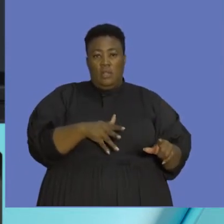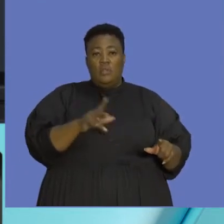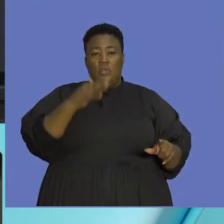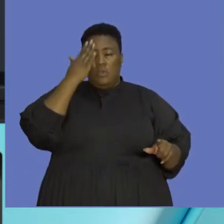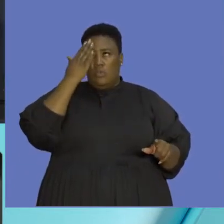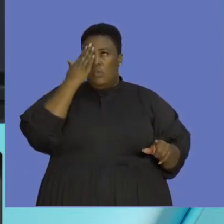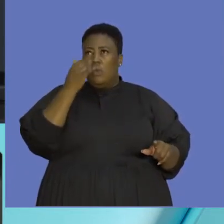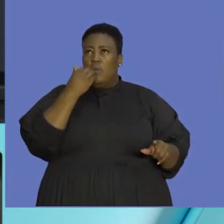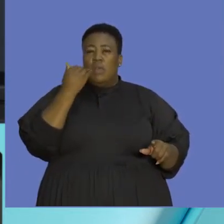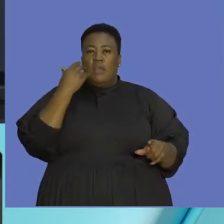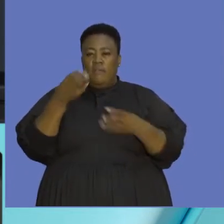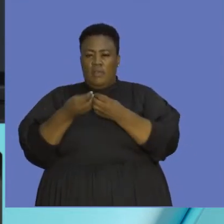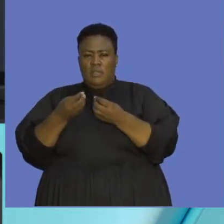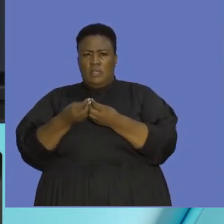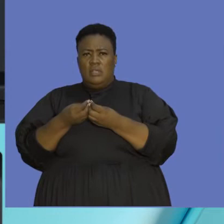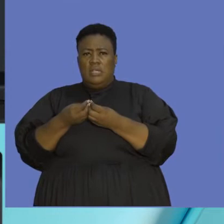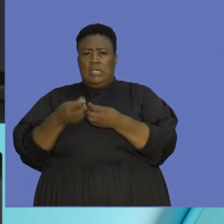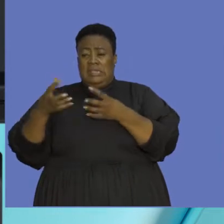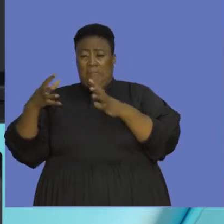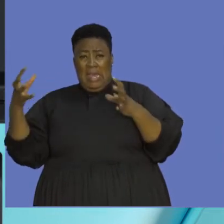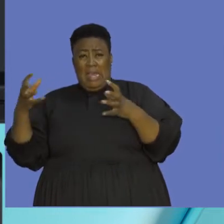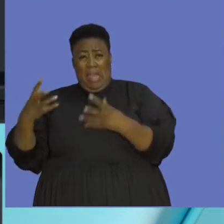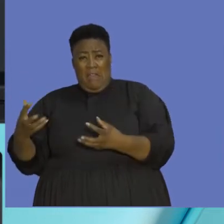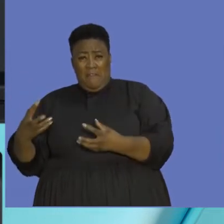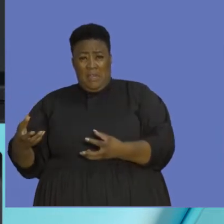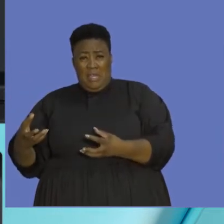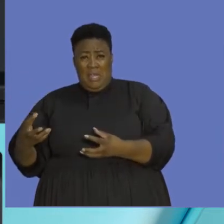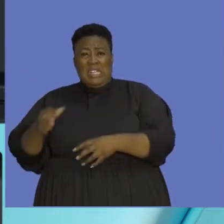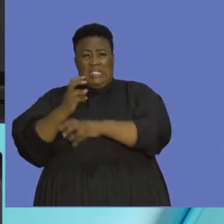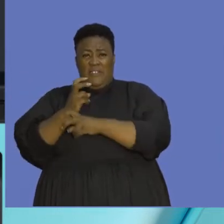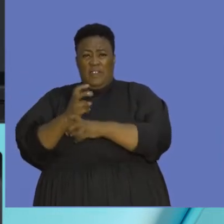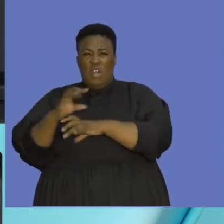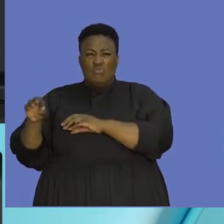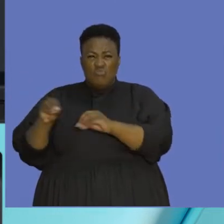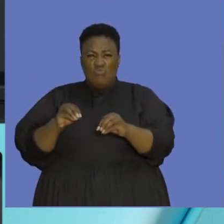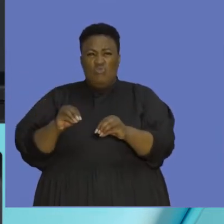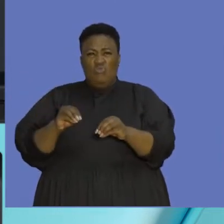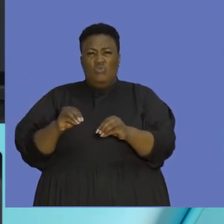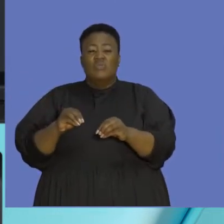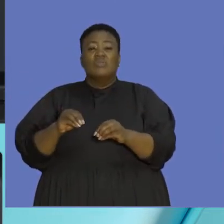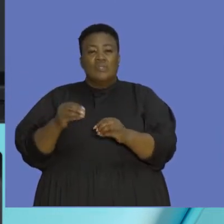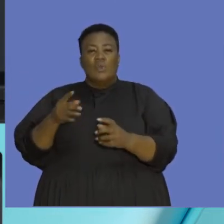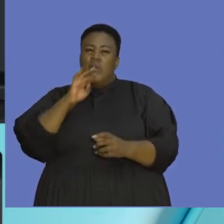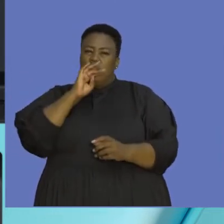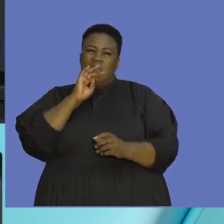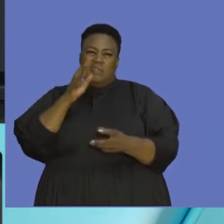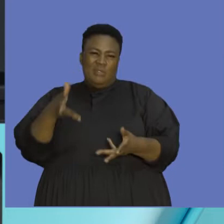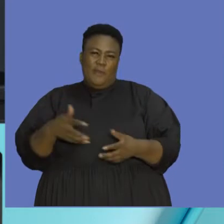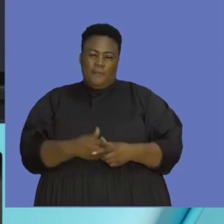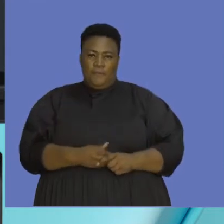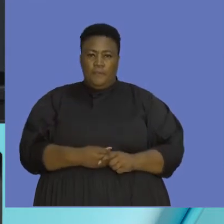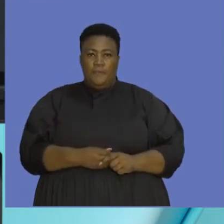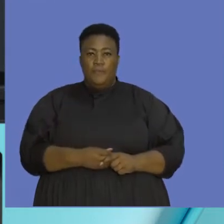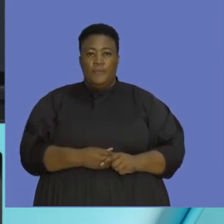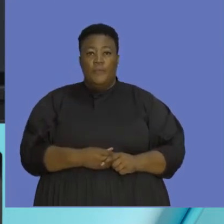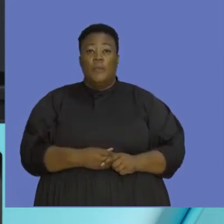instinctively, that when an object is really big and heavy, it's difficult to move it. That's what we're talking about here.